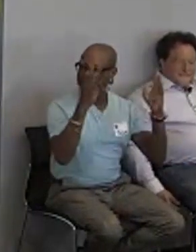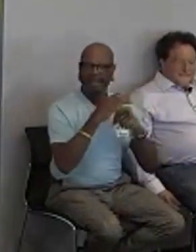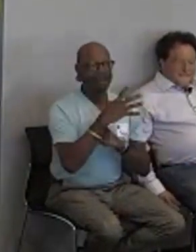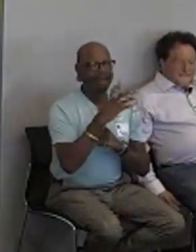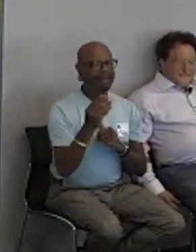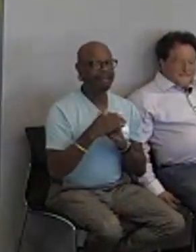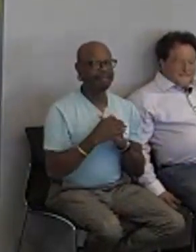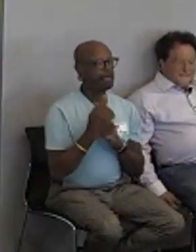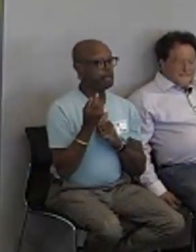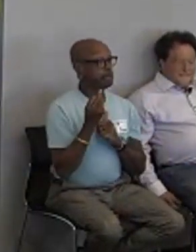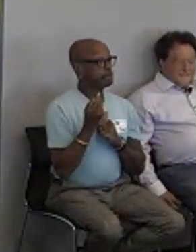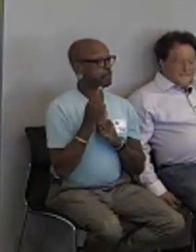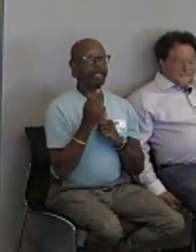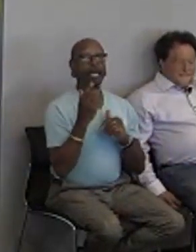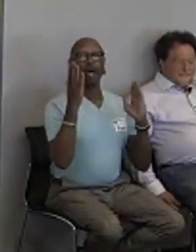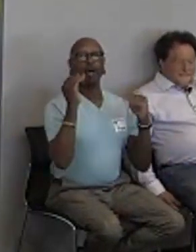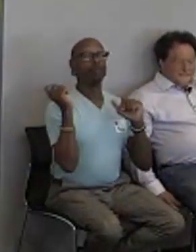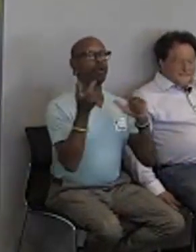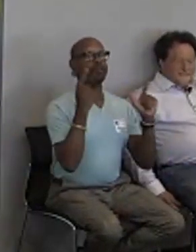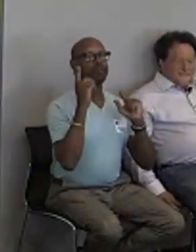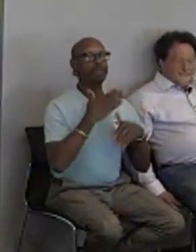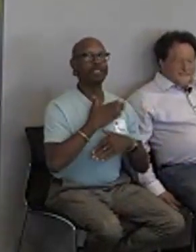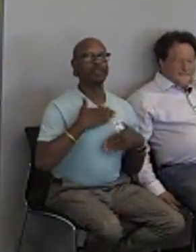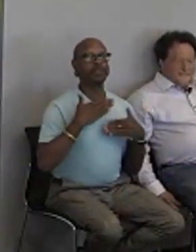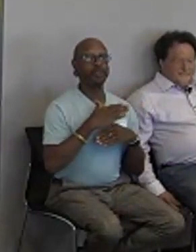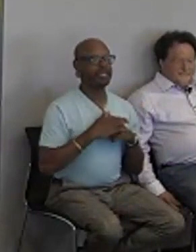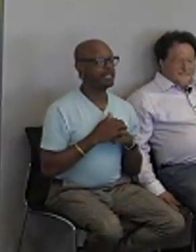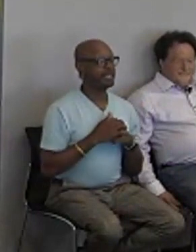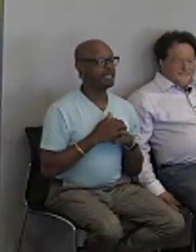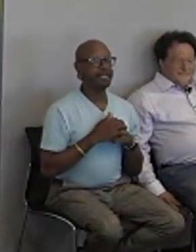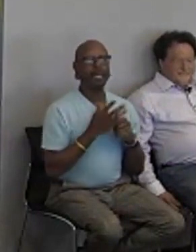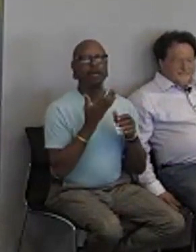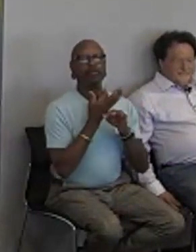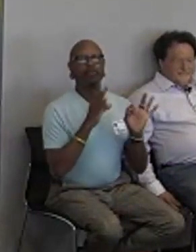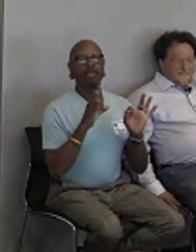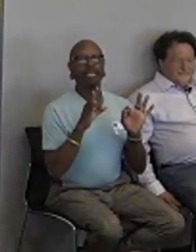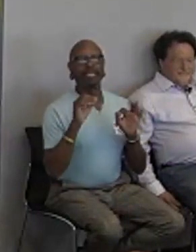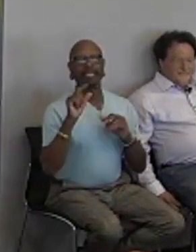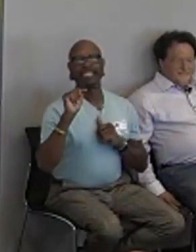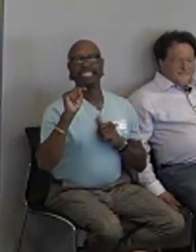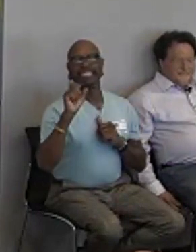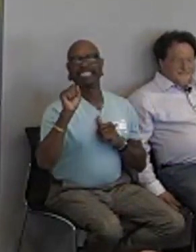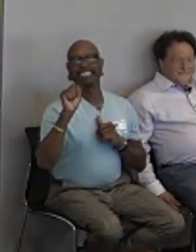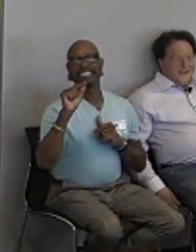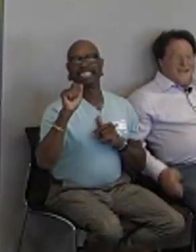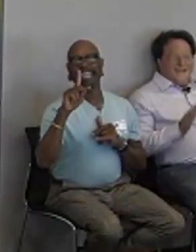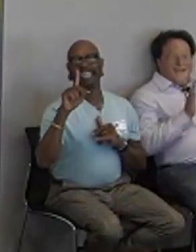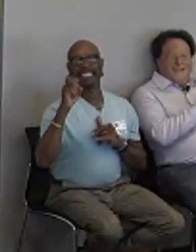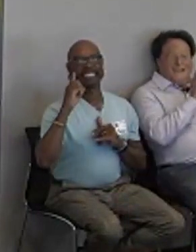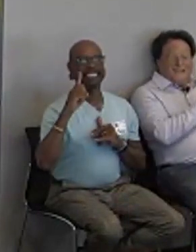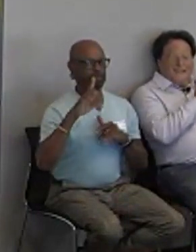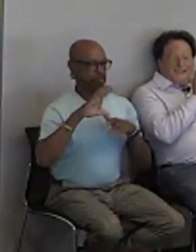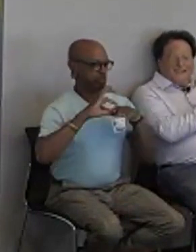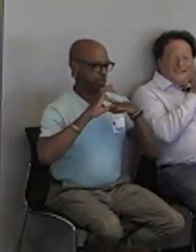And here's something that I hope you can all really enjoy, Three Sticks Wines of Sonoma for their wine donation.